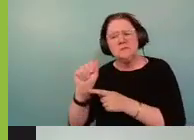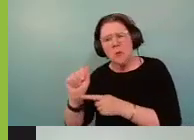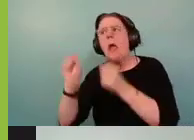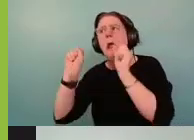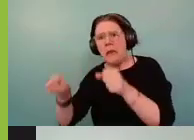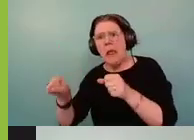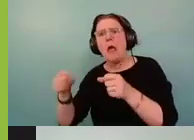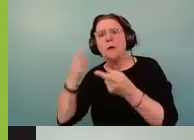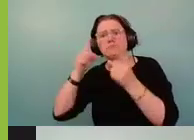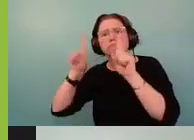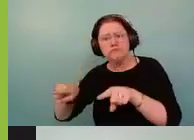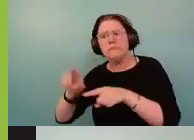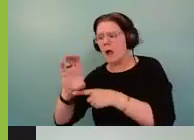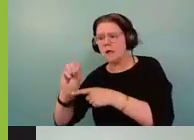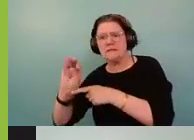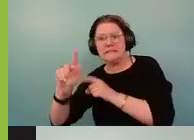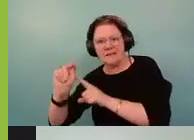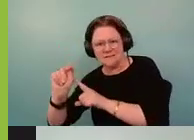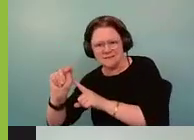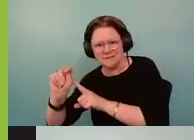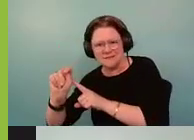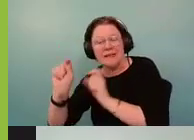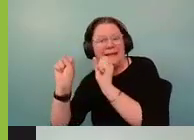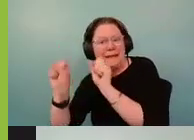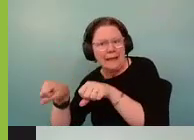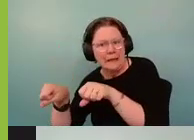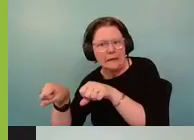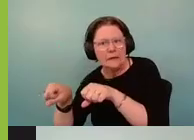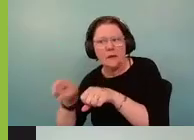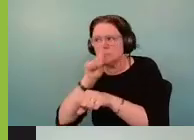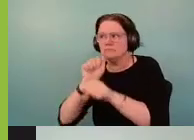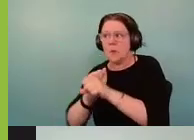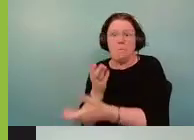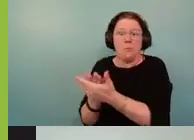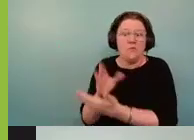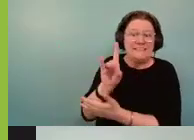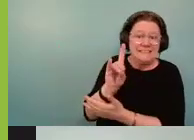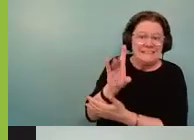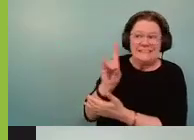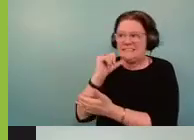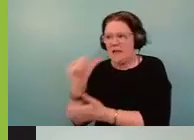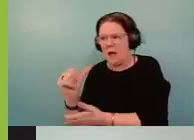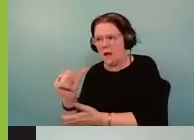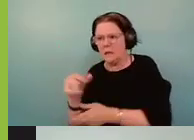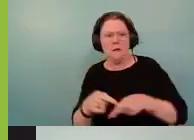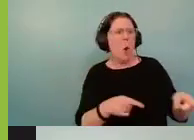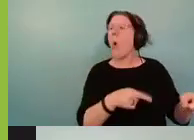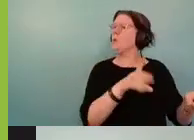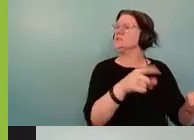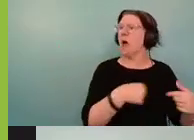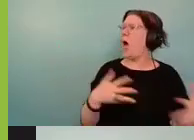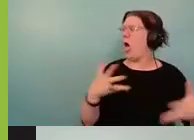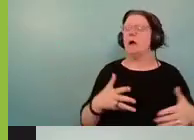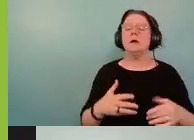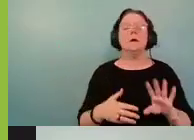give consent. It's just that you can't prove that they did or didn't. It's that he said, she said thing. If you can